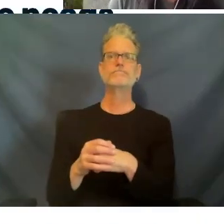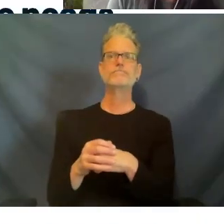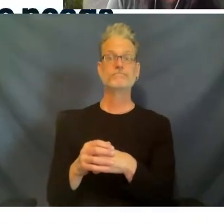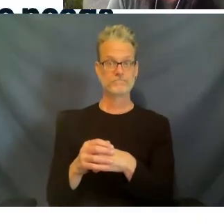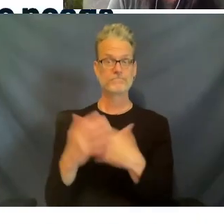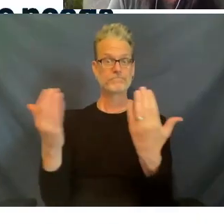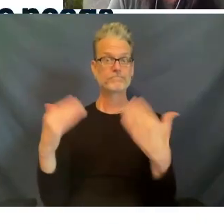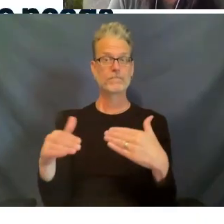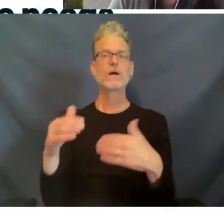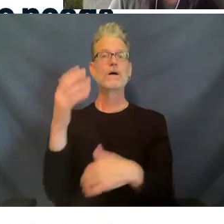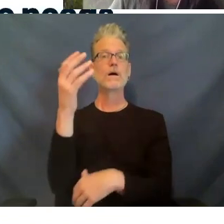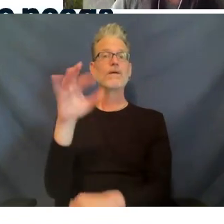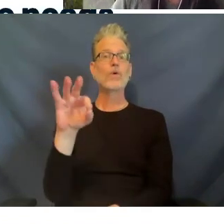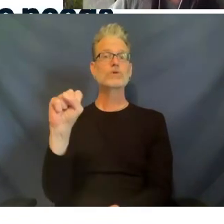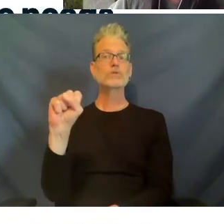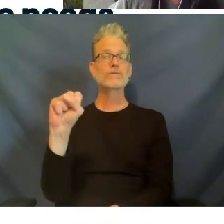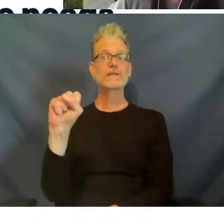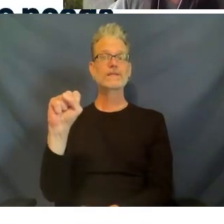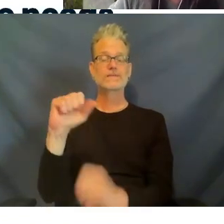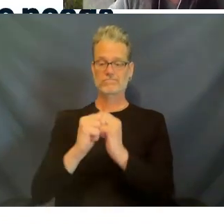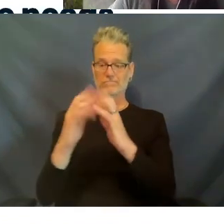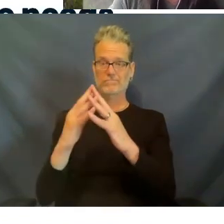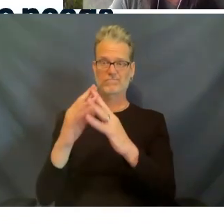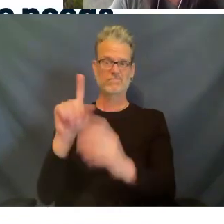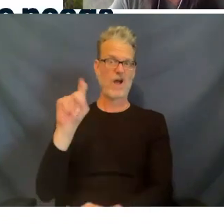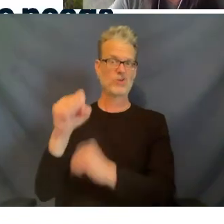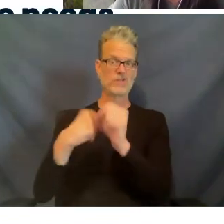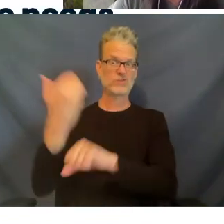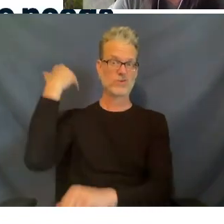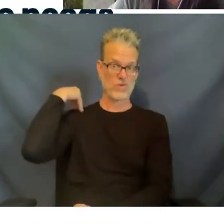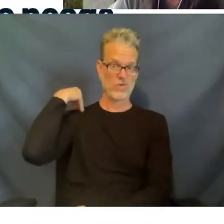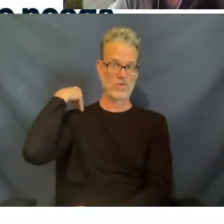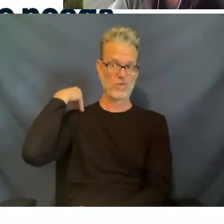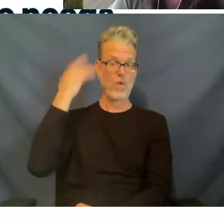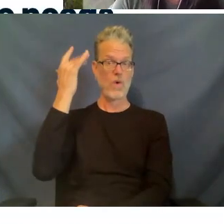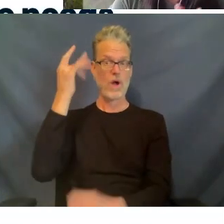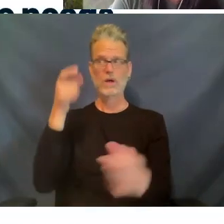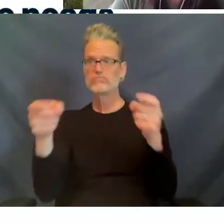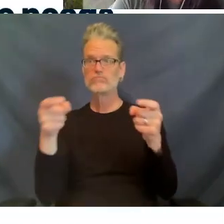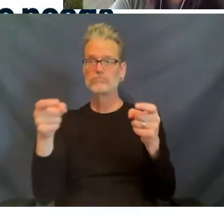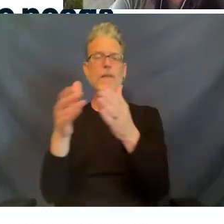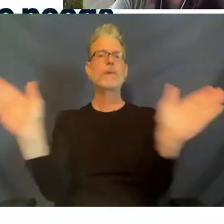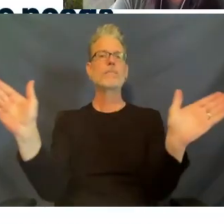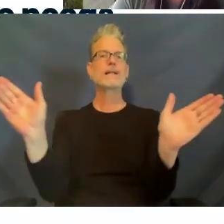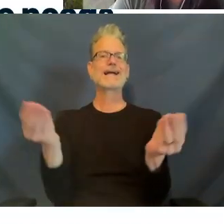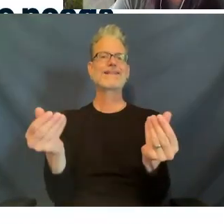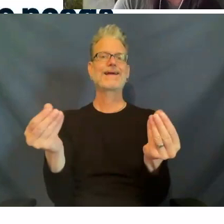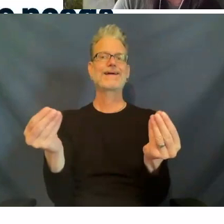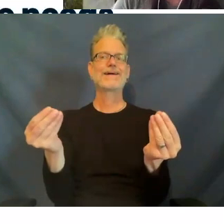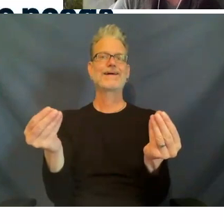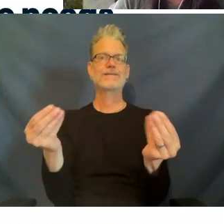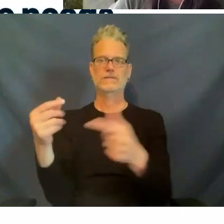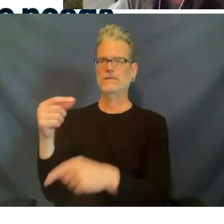the Forest Service was created over 100 years ago with the goal of regulating public lands. Our founder, Gifford Pinchot,